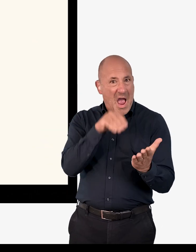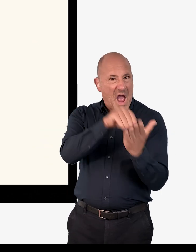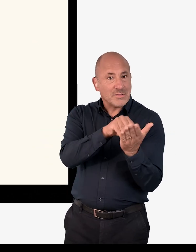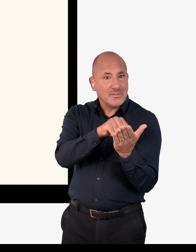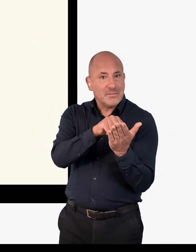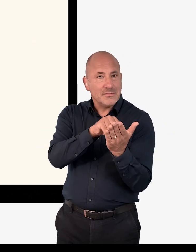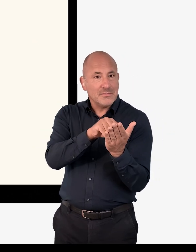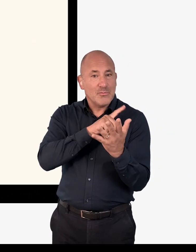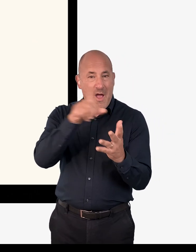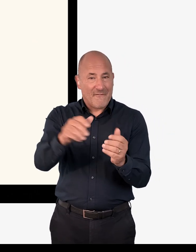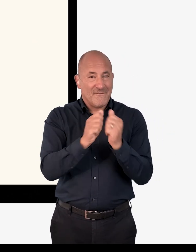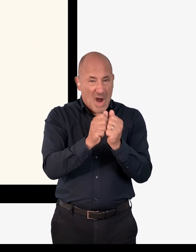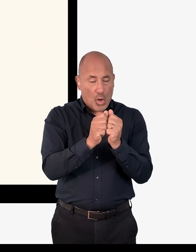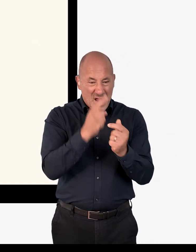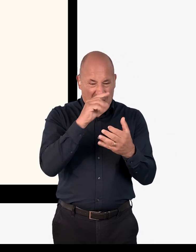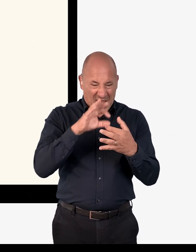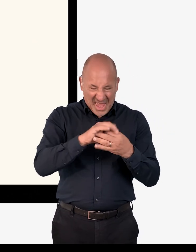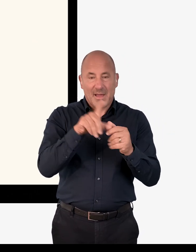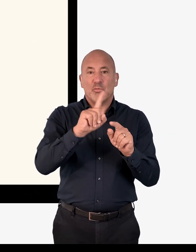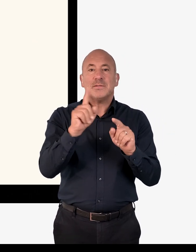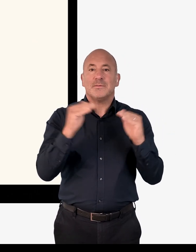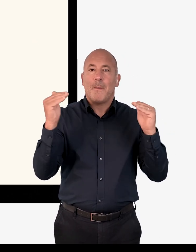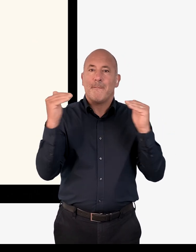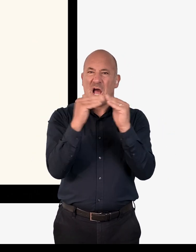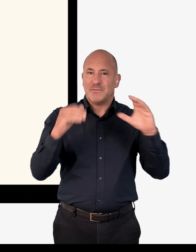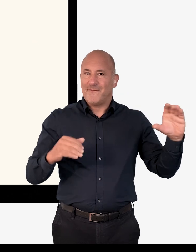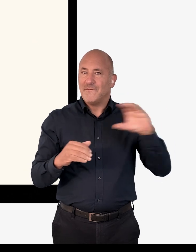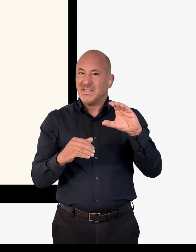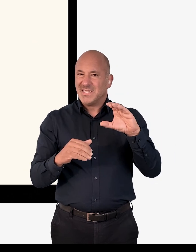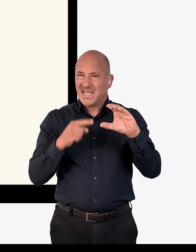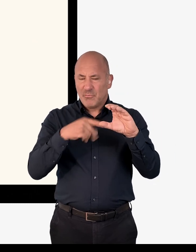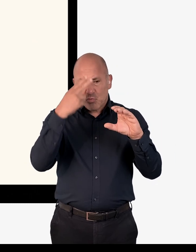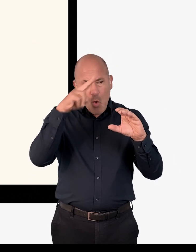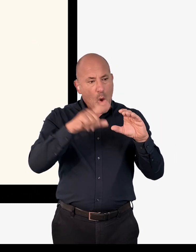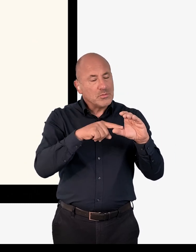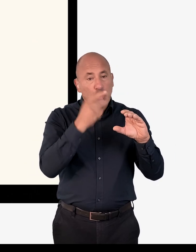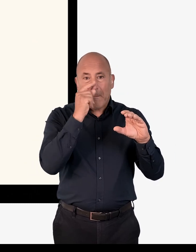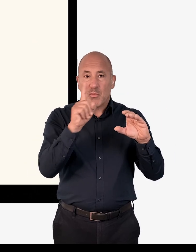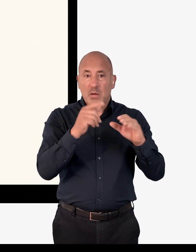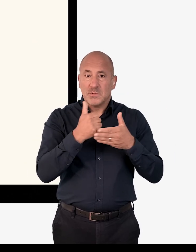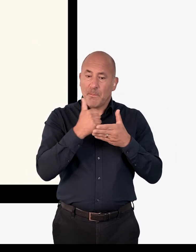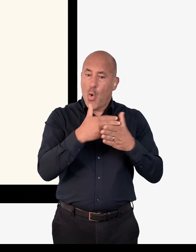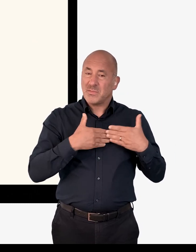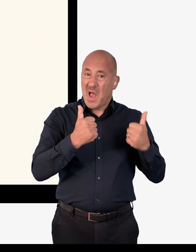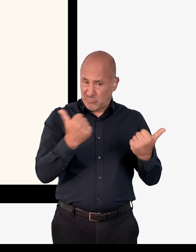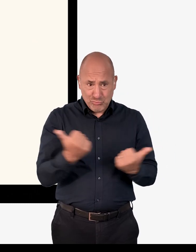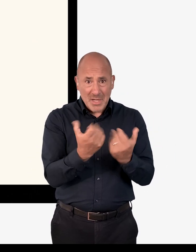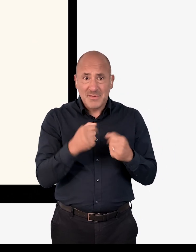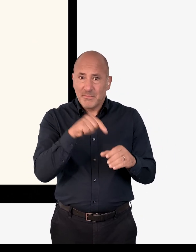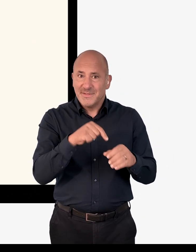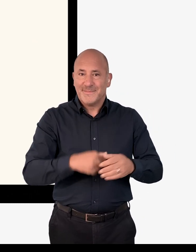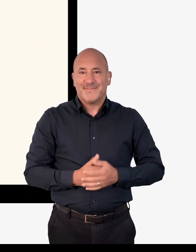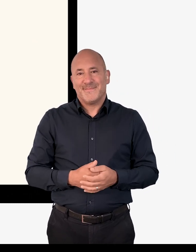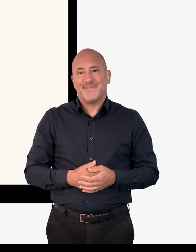for free or at a reduced rate. That value can contribute towards your match funding as support in kind.